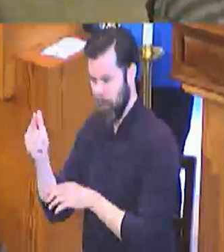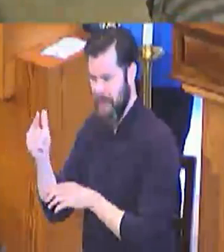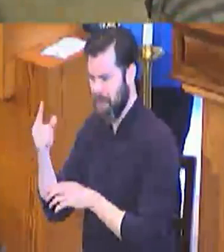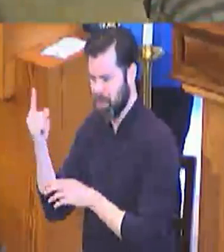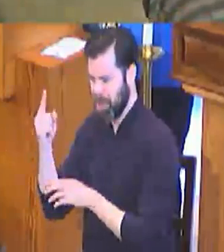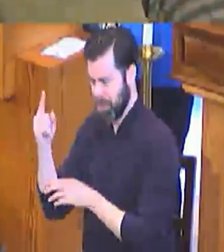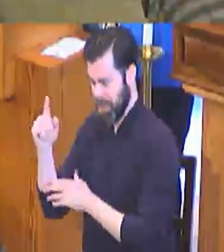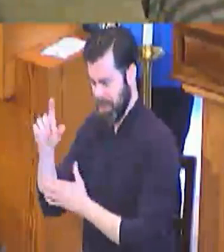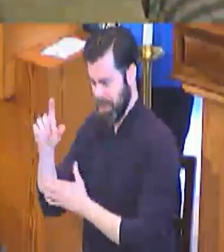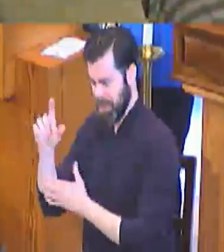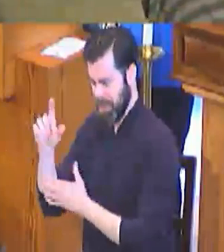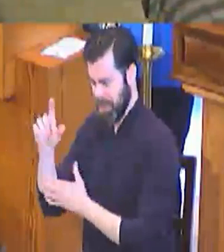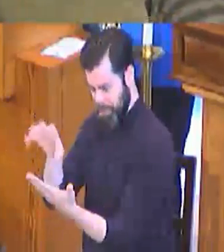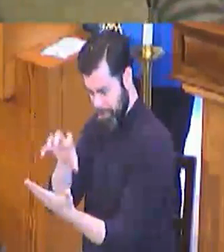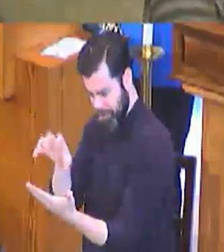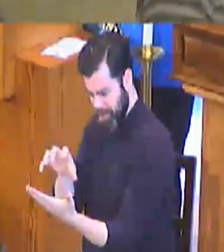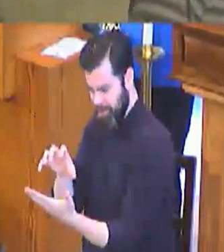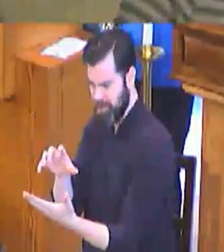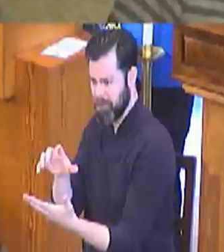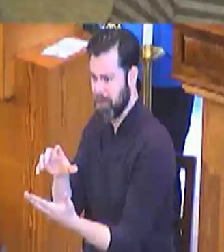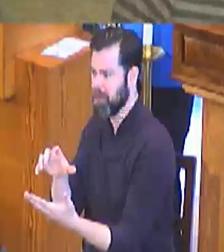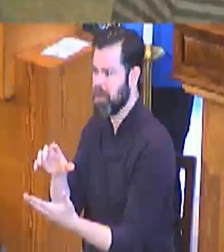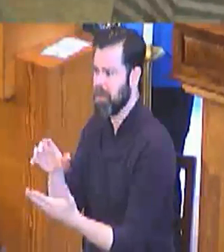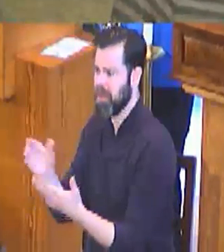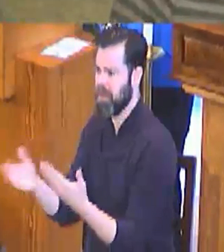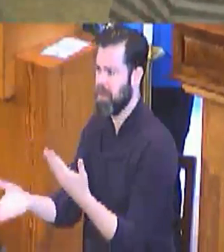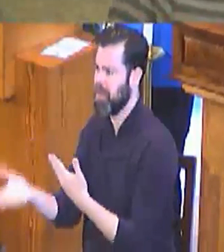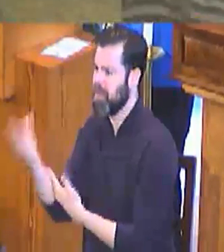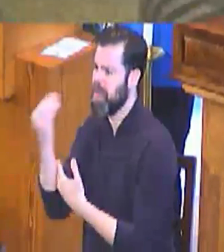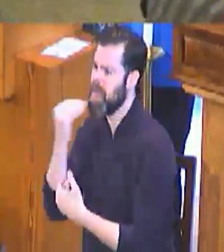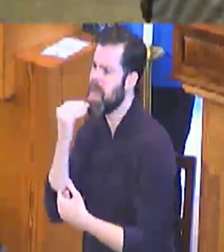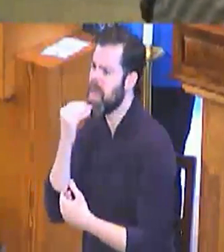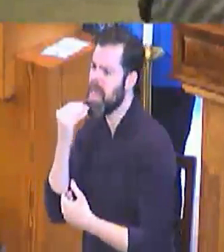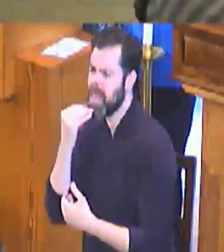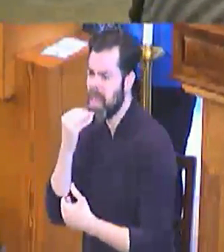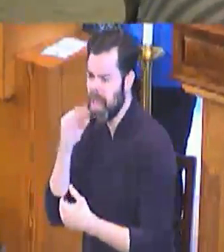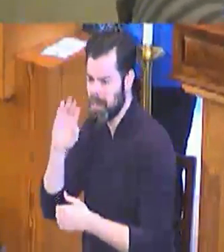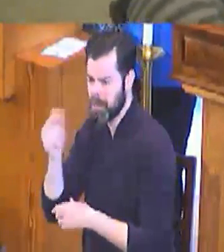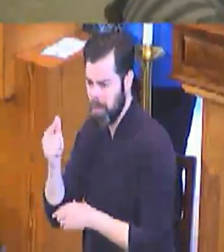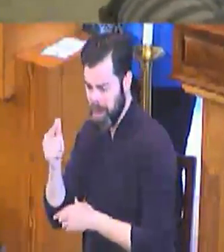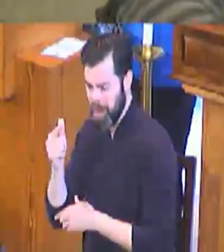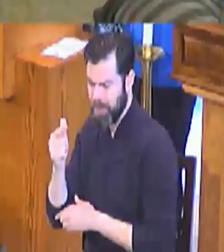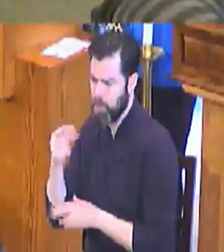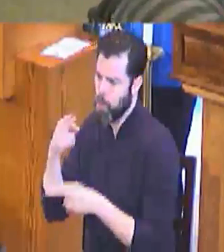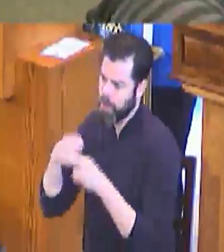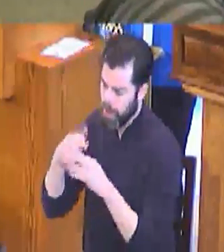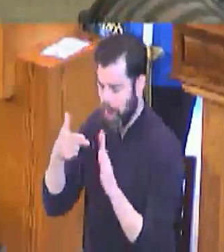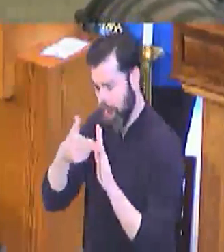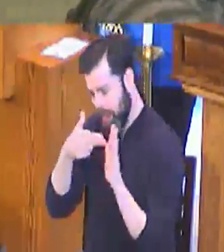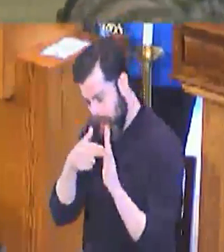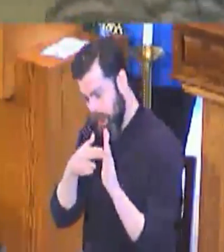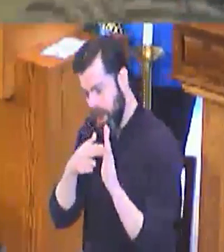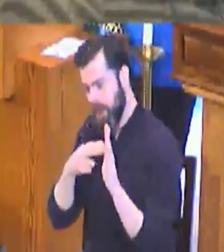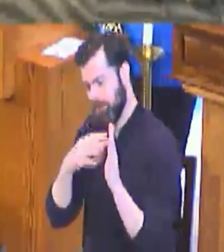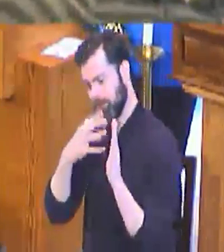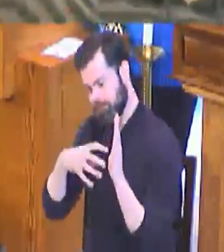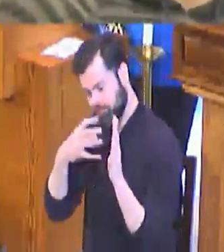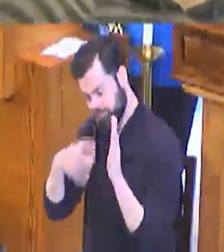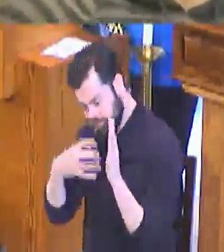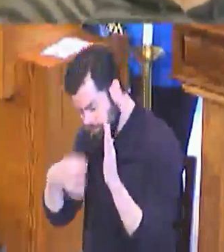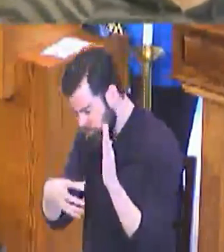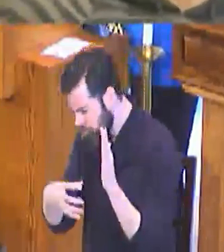for... a lunch bag, basically, and it has someone's name on it, and their grade, and all that